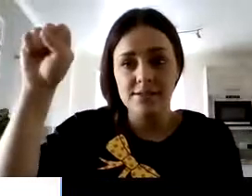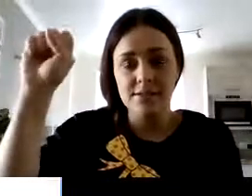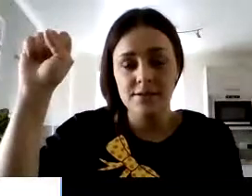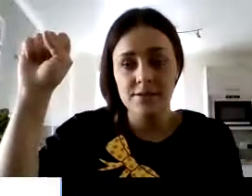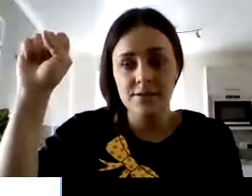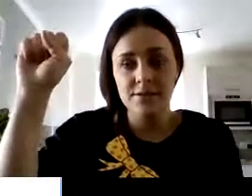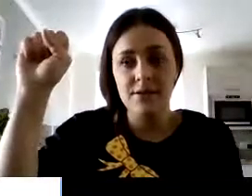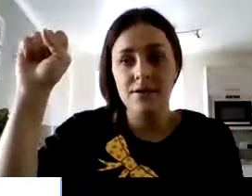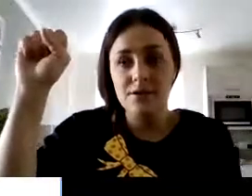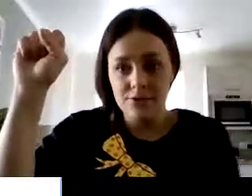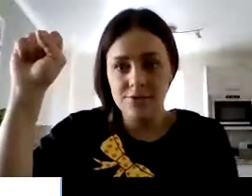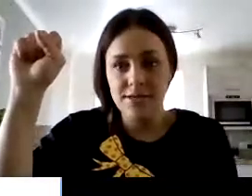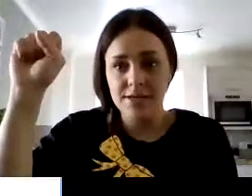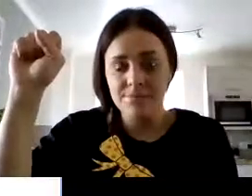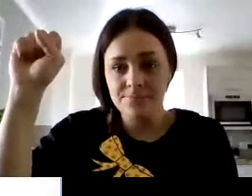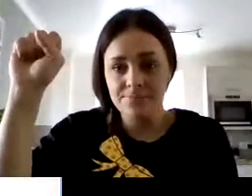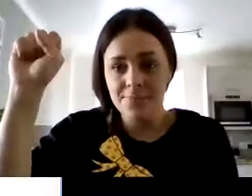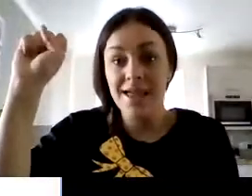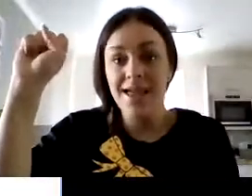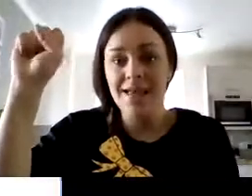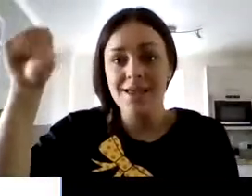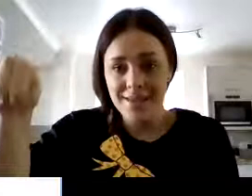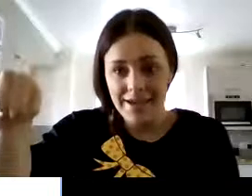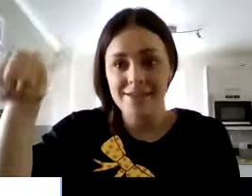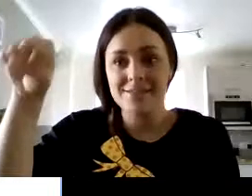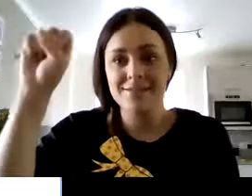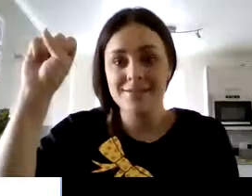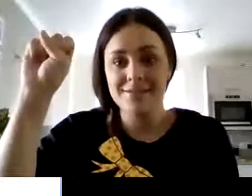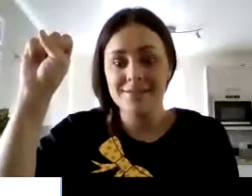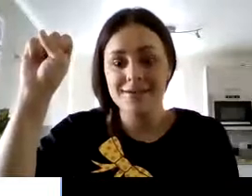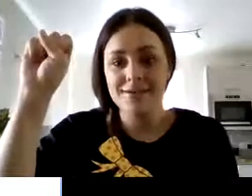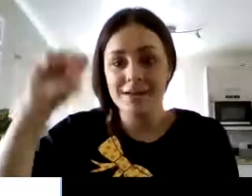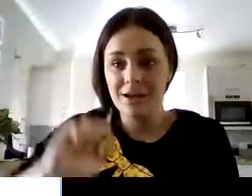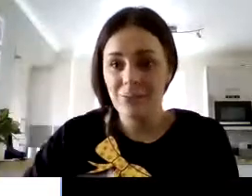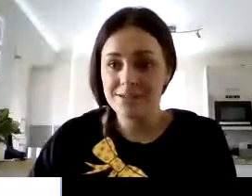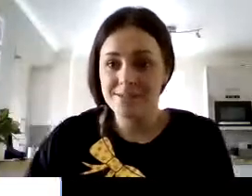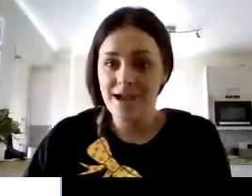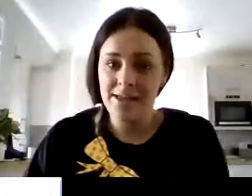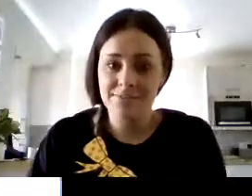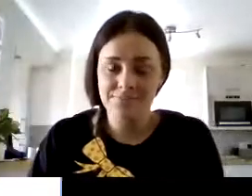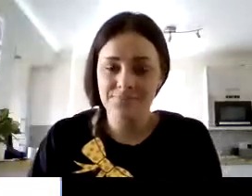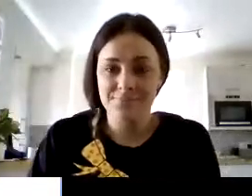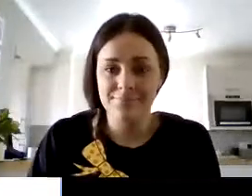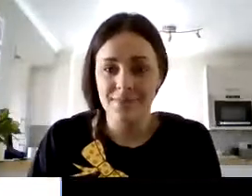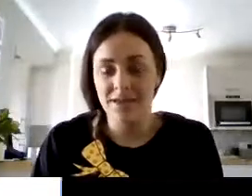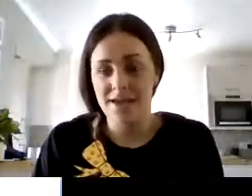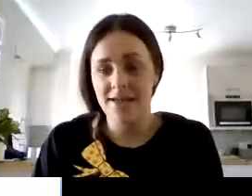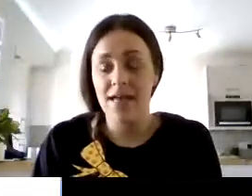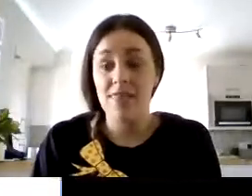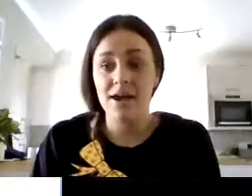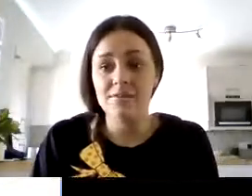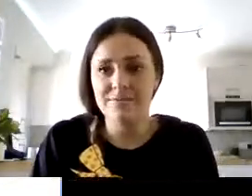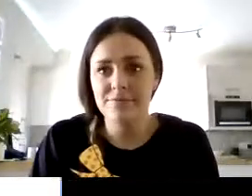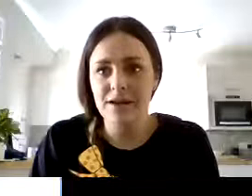Yes. Your turn. Yes. Well done.